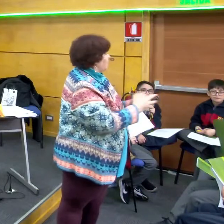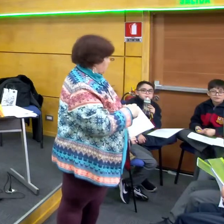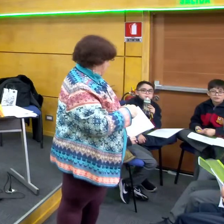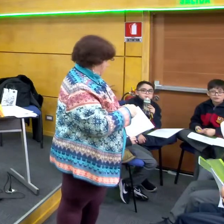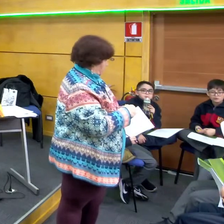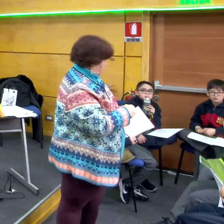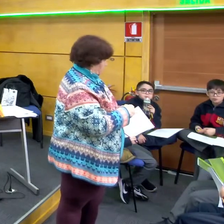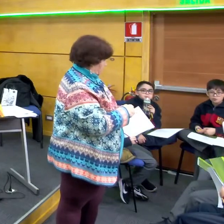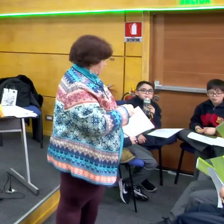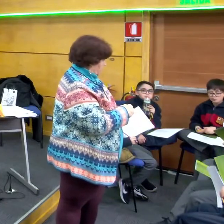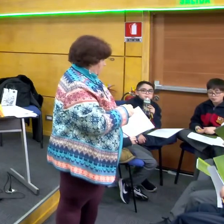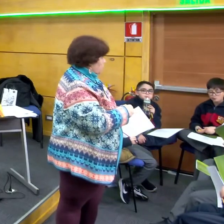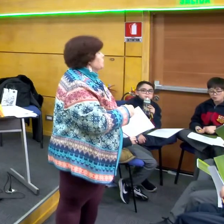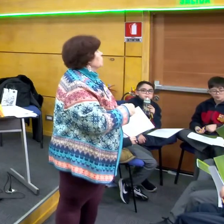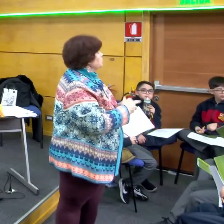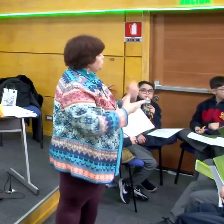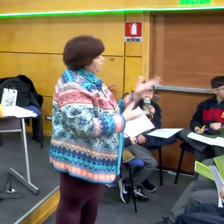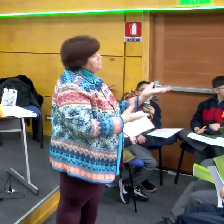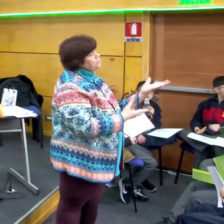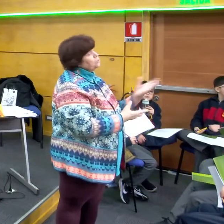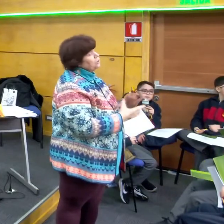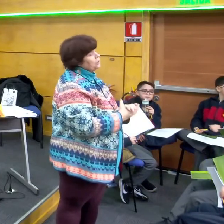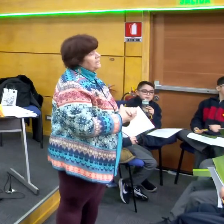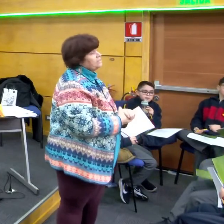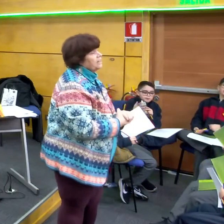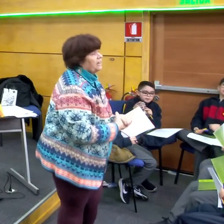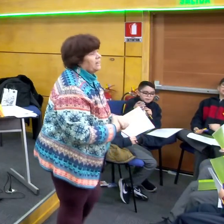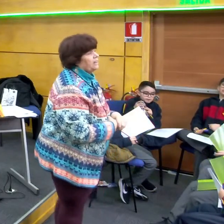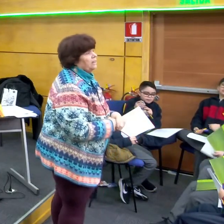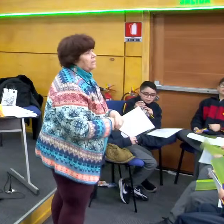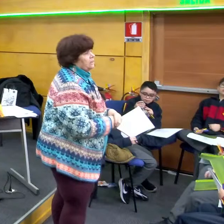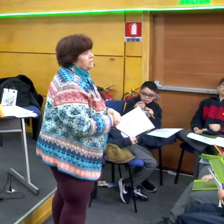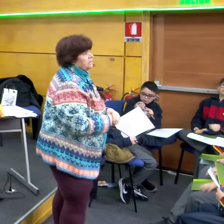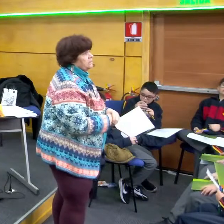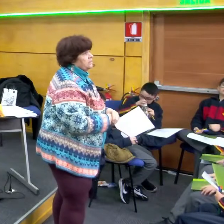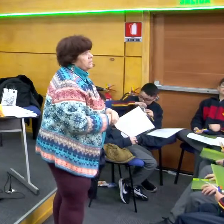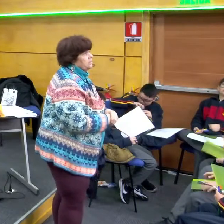was about. So the judges would look and say,